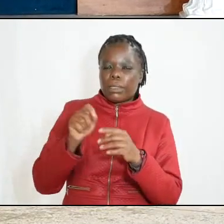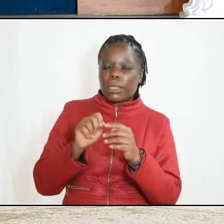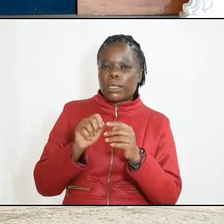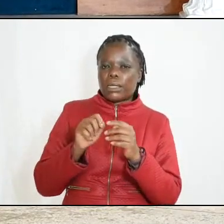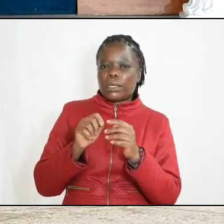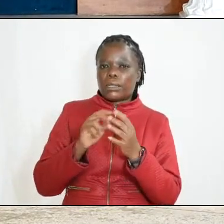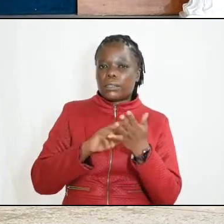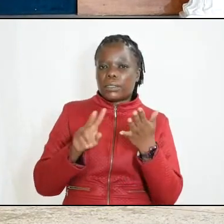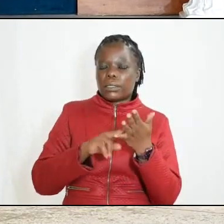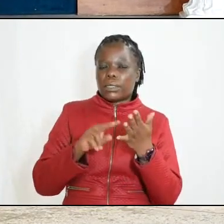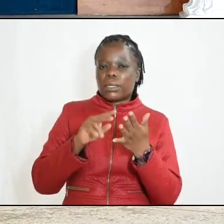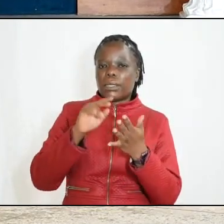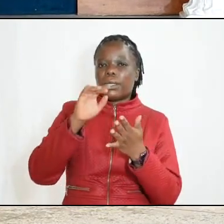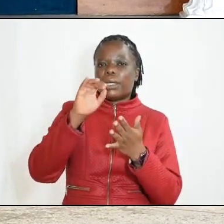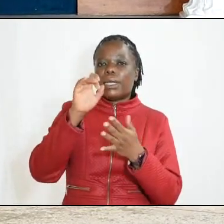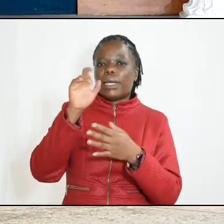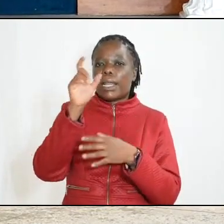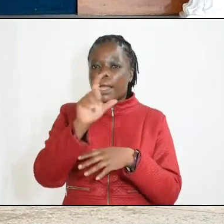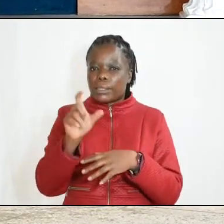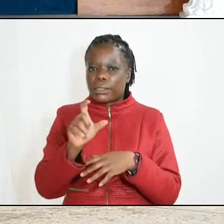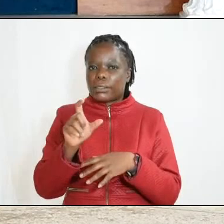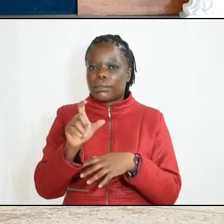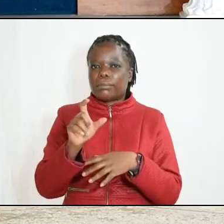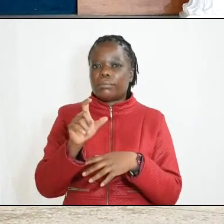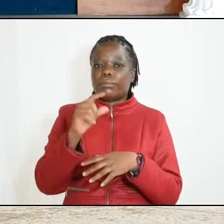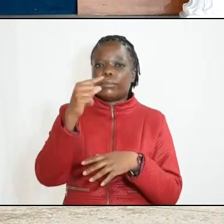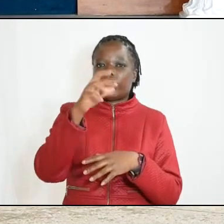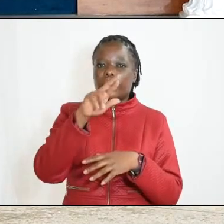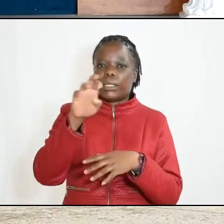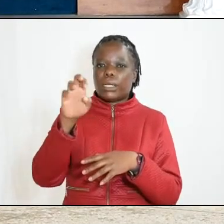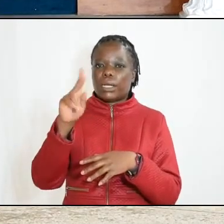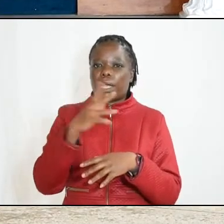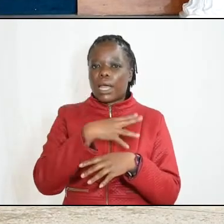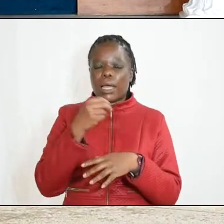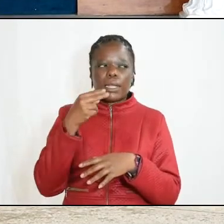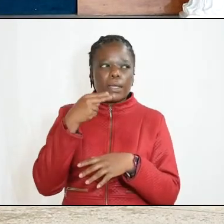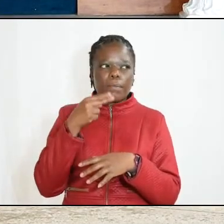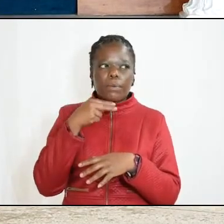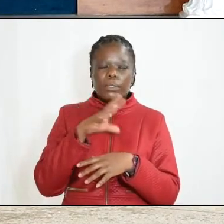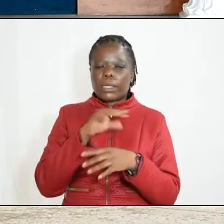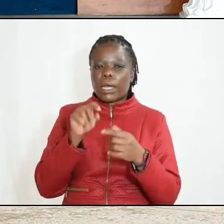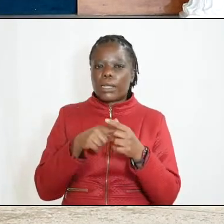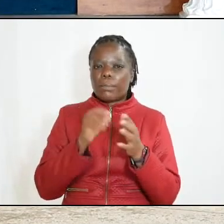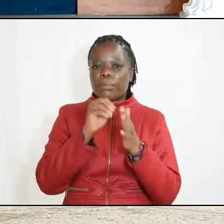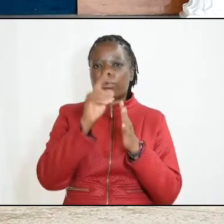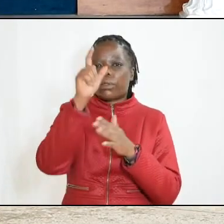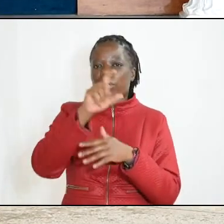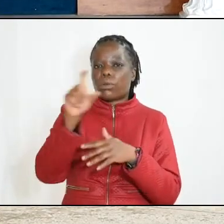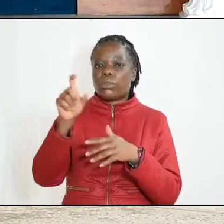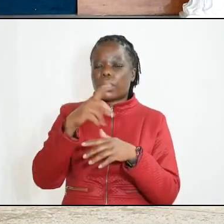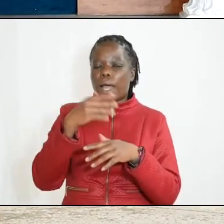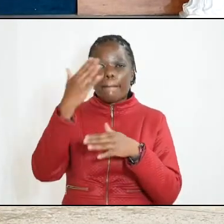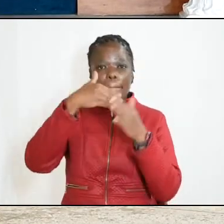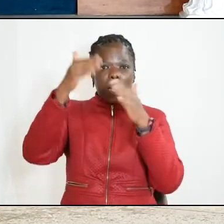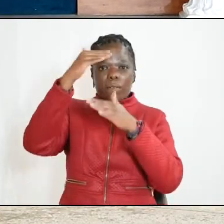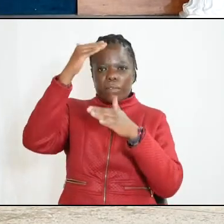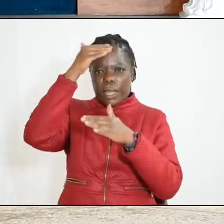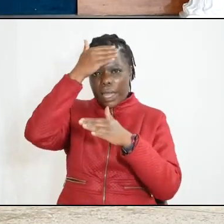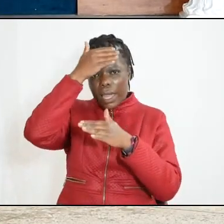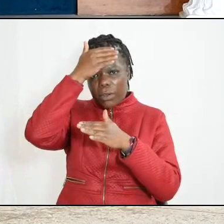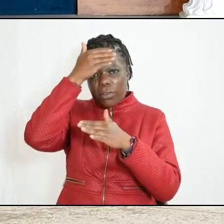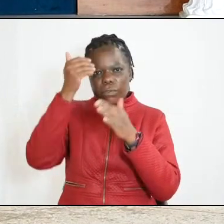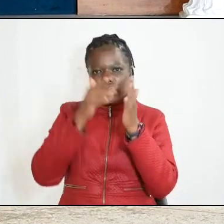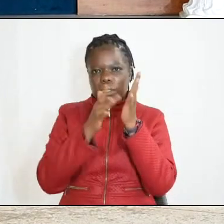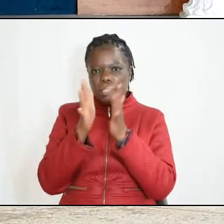inscription in Latin, Greek, and Hebrew and placed it upon the cross above the head of Jesus, where